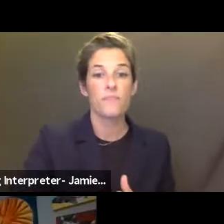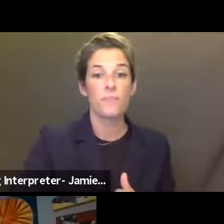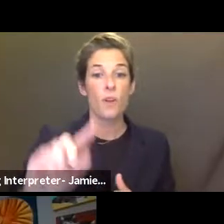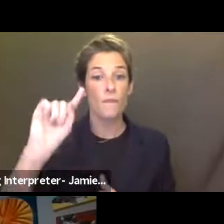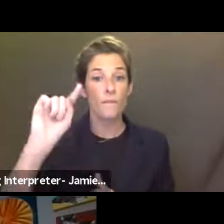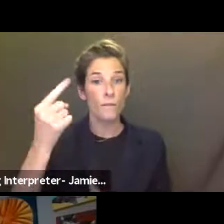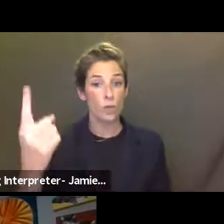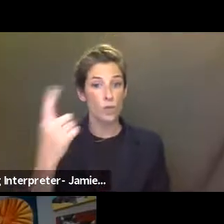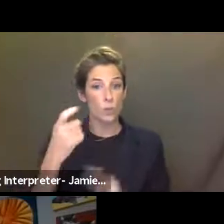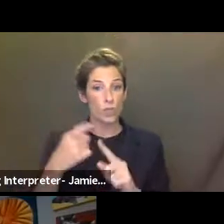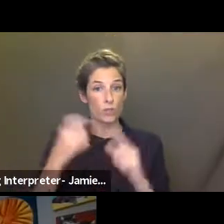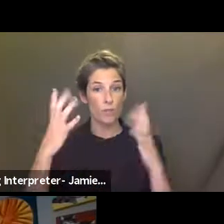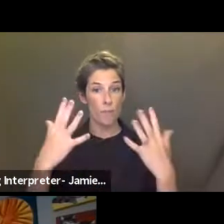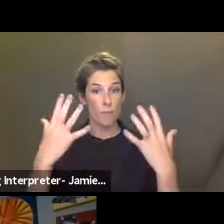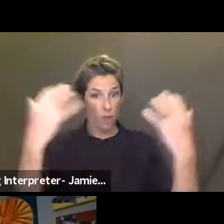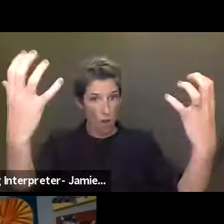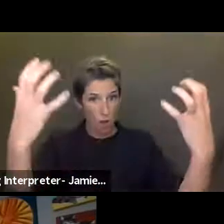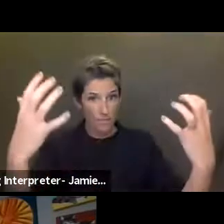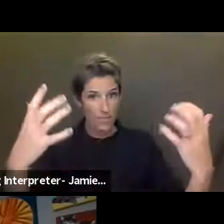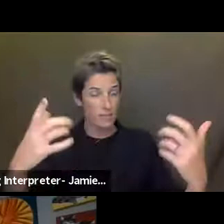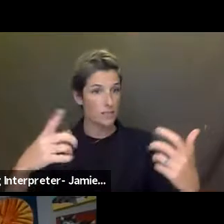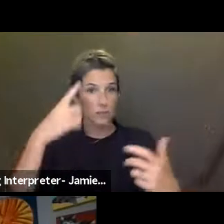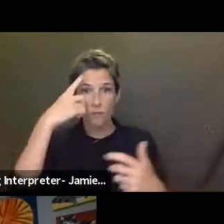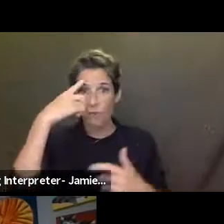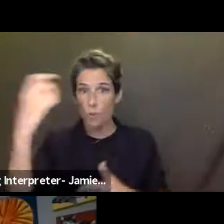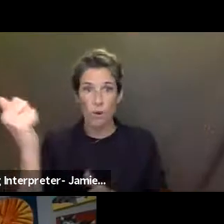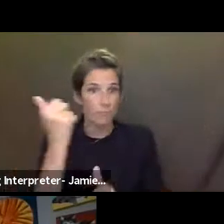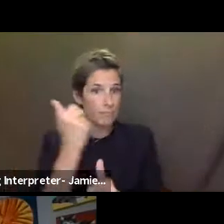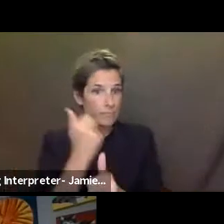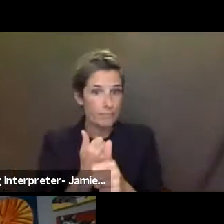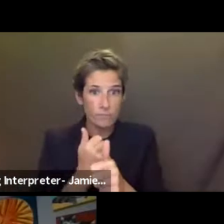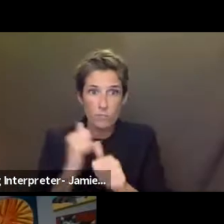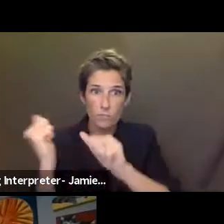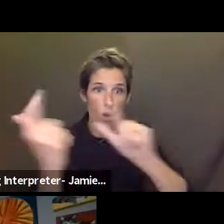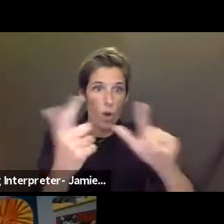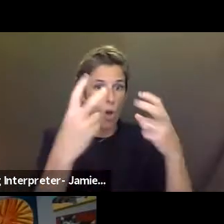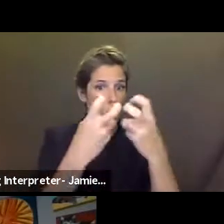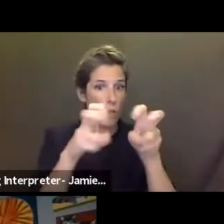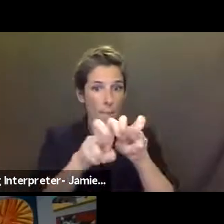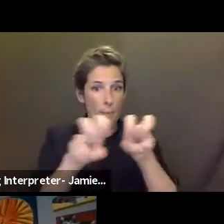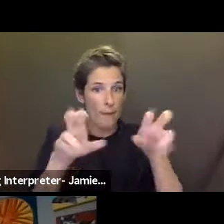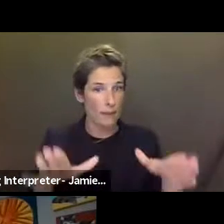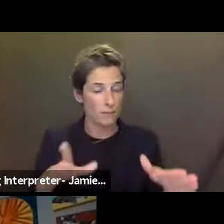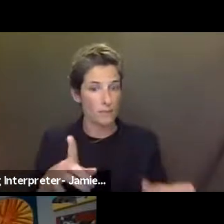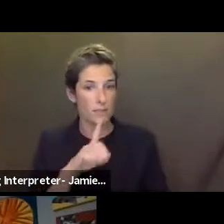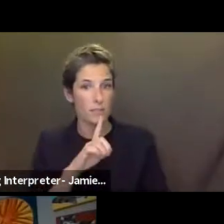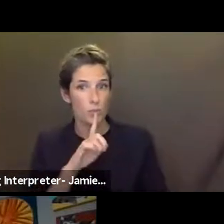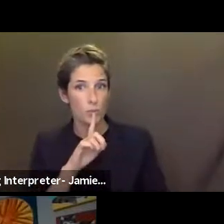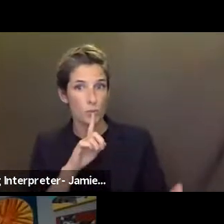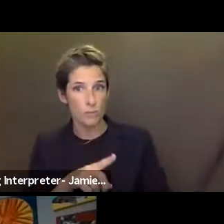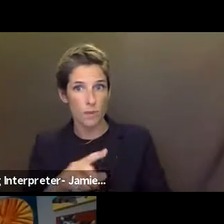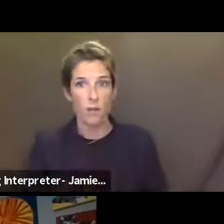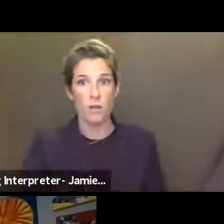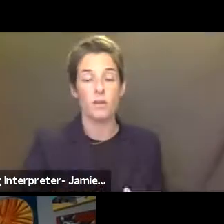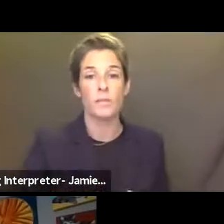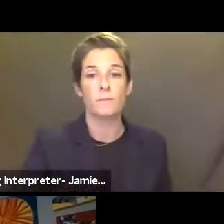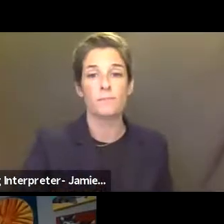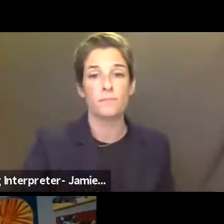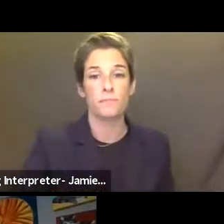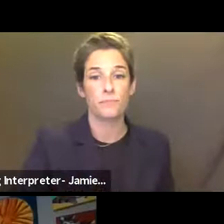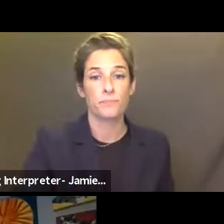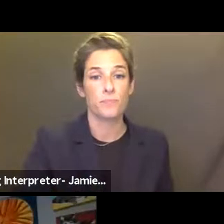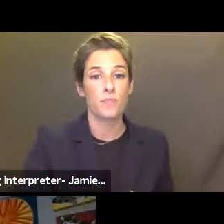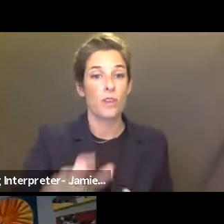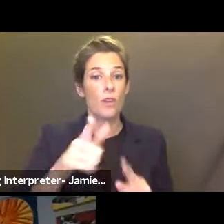to any and all of the panelists who would like to respond to it comes from Lizette. I hope I'm pronouncing your name